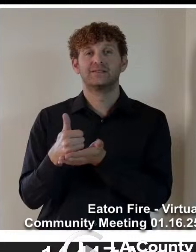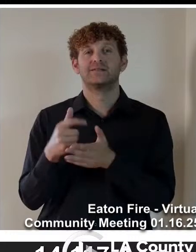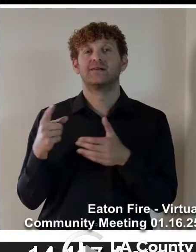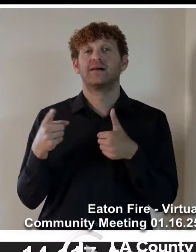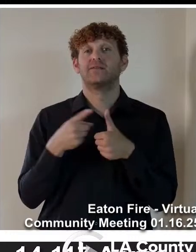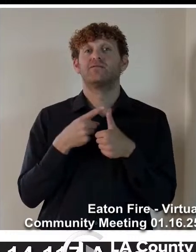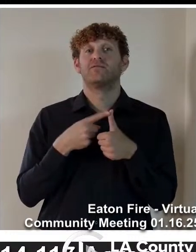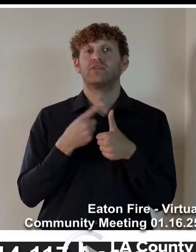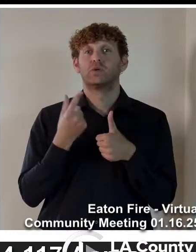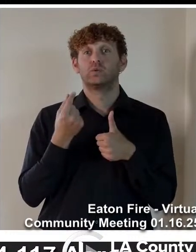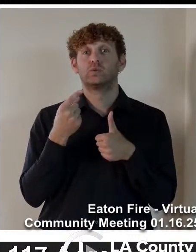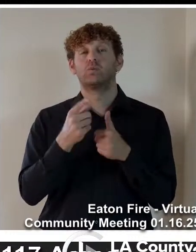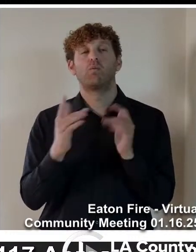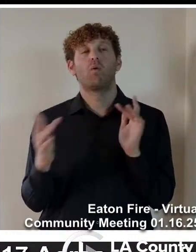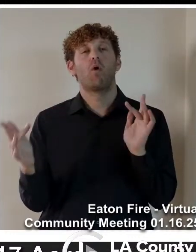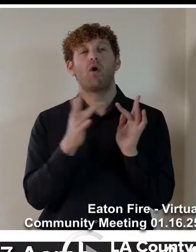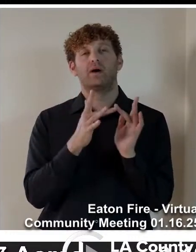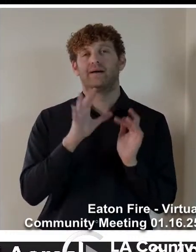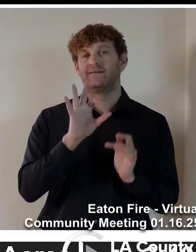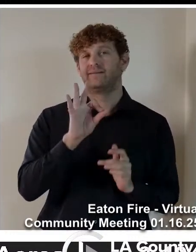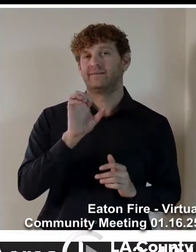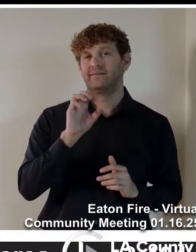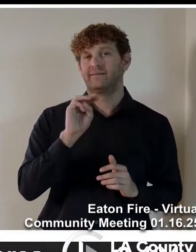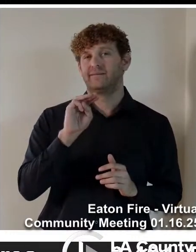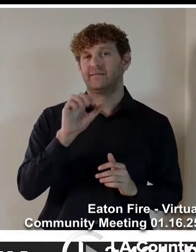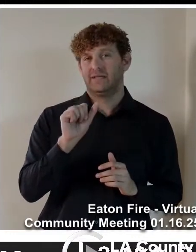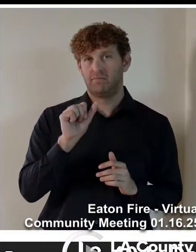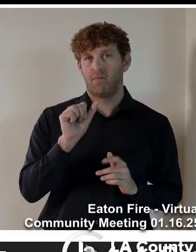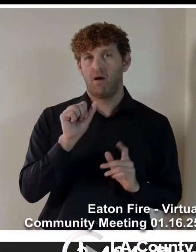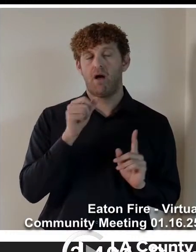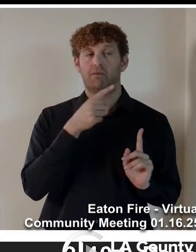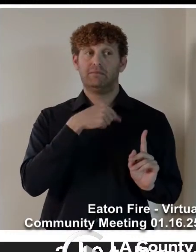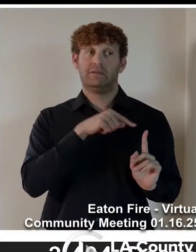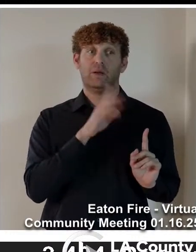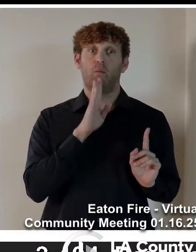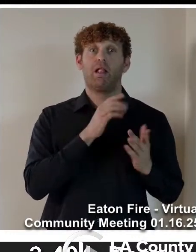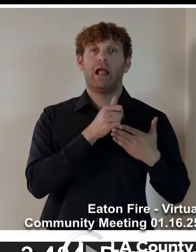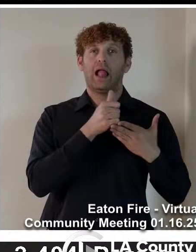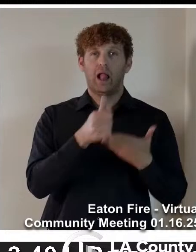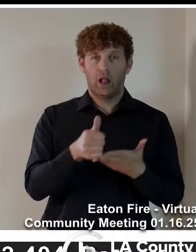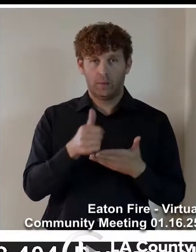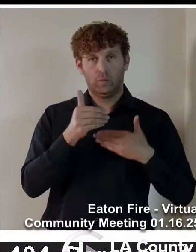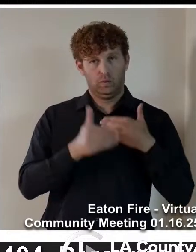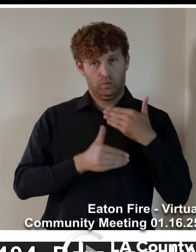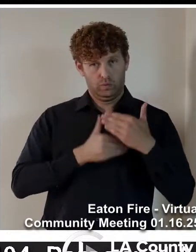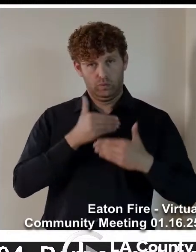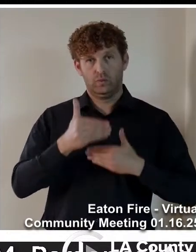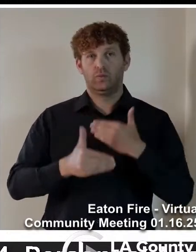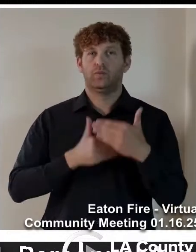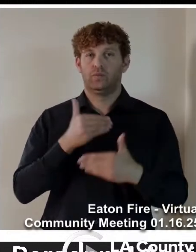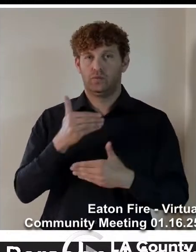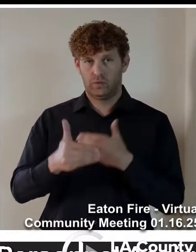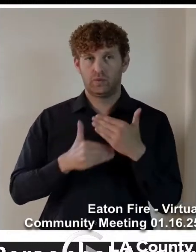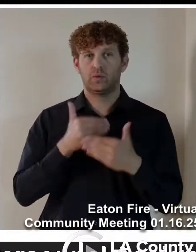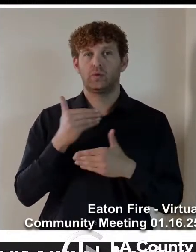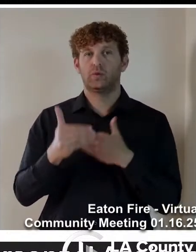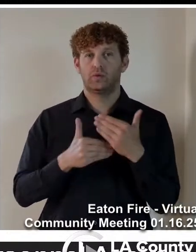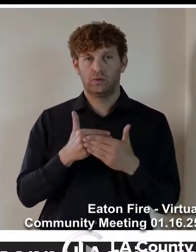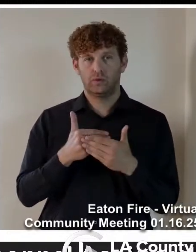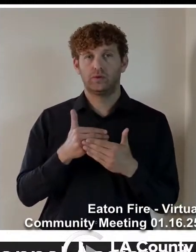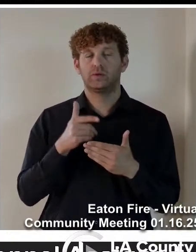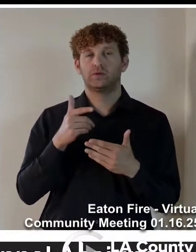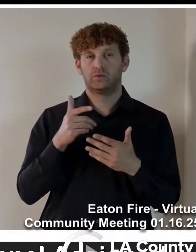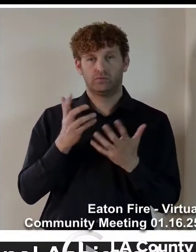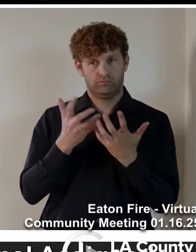to contact FEMA. They will help you work through the process of getting into one of those hotels and making sure you